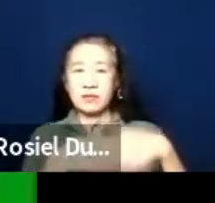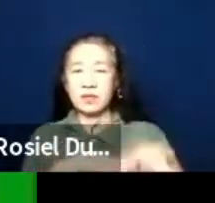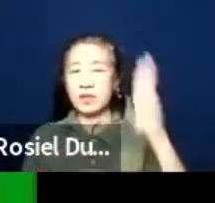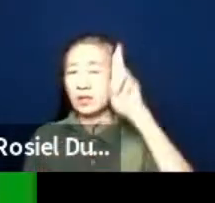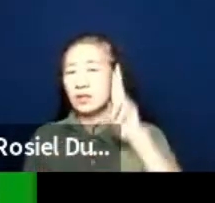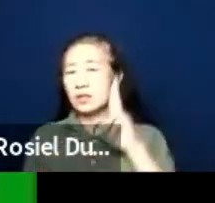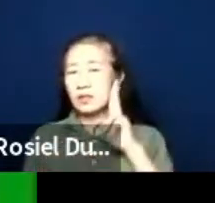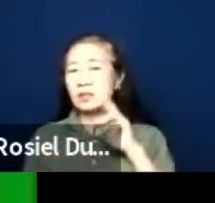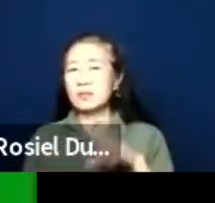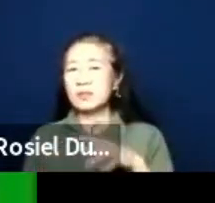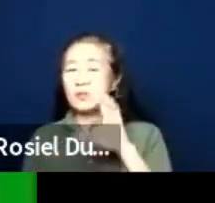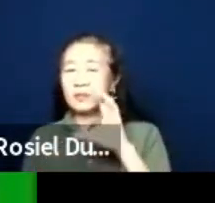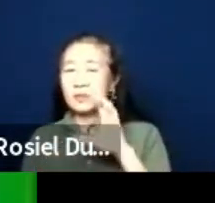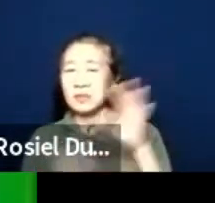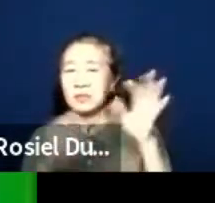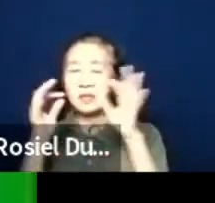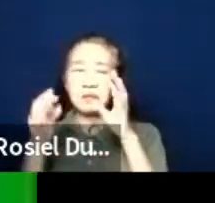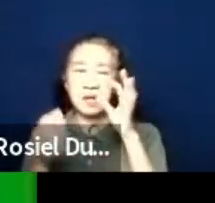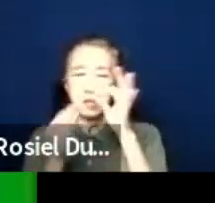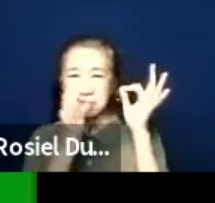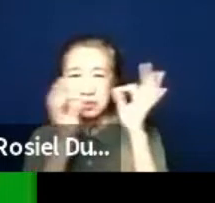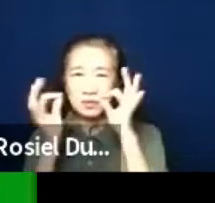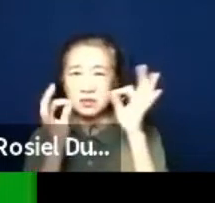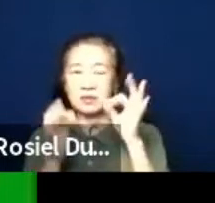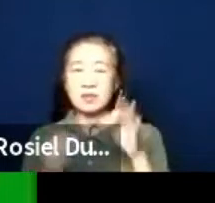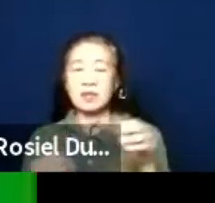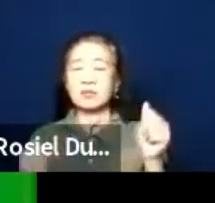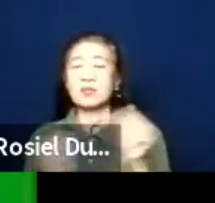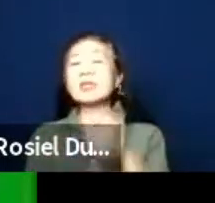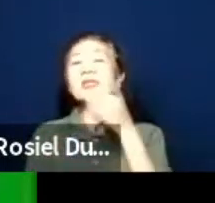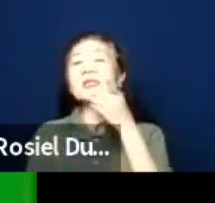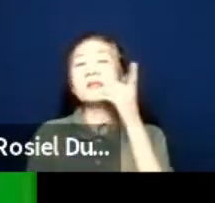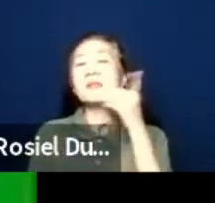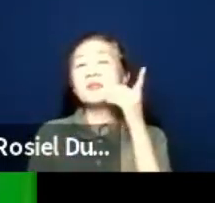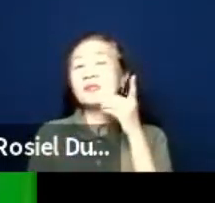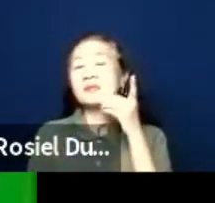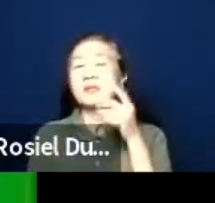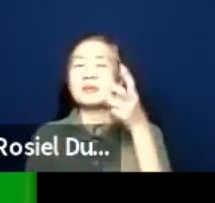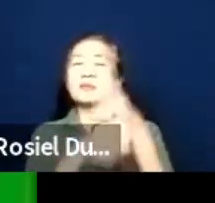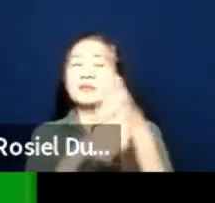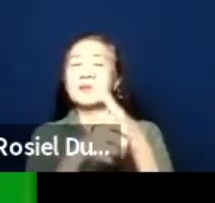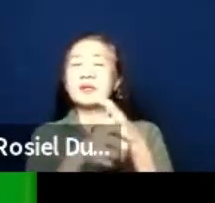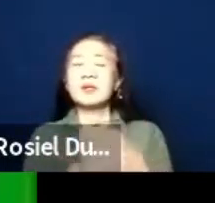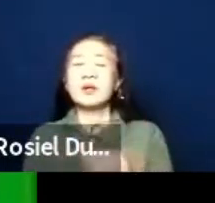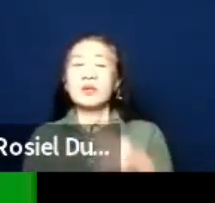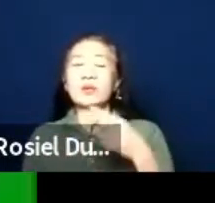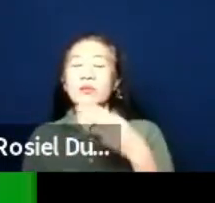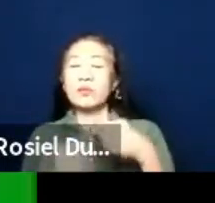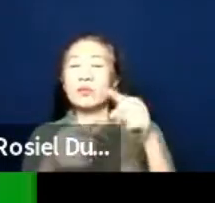after taking certain drugs, or if someone with diabetes is having a hypo, where the blood glucose is too low.